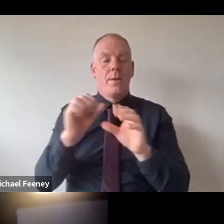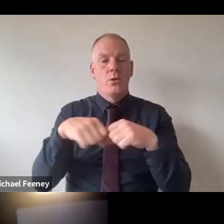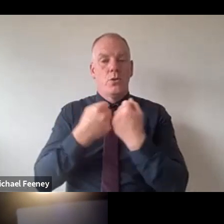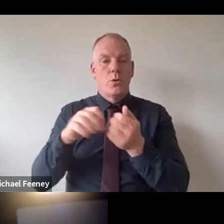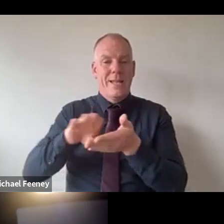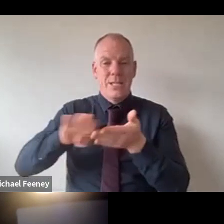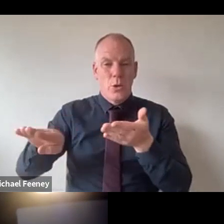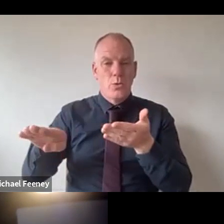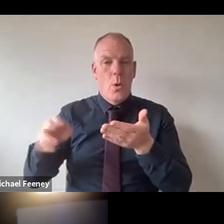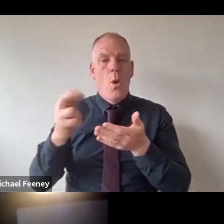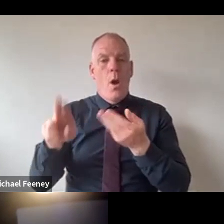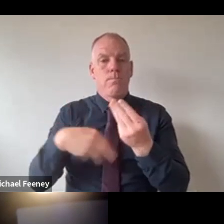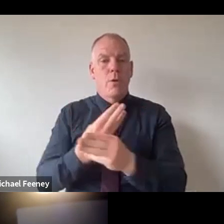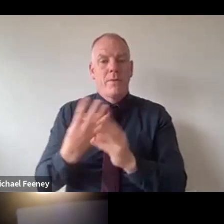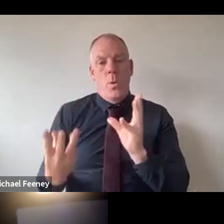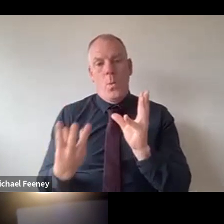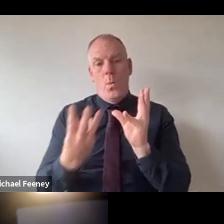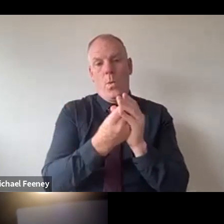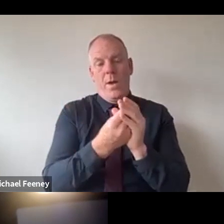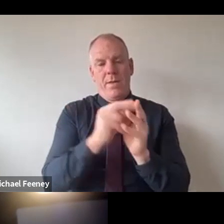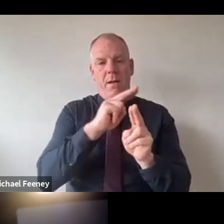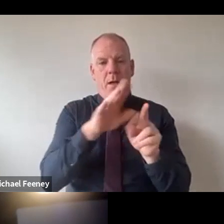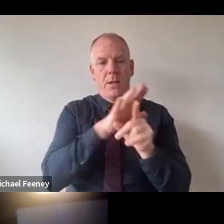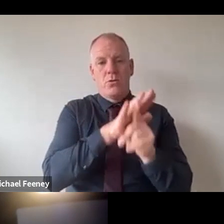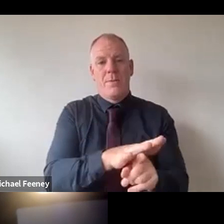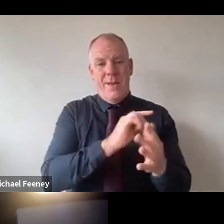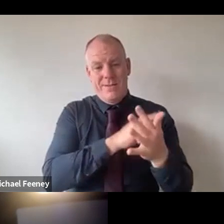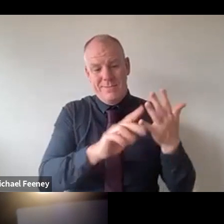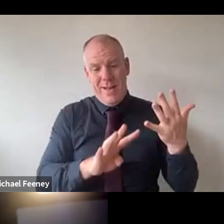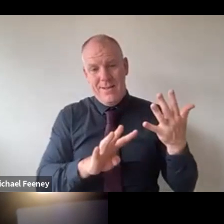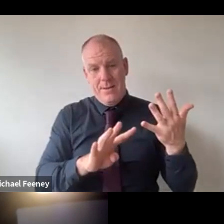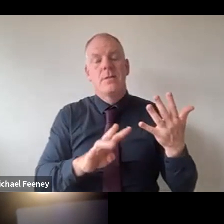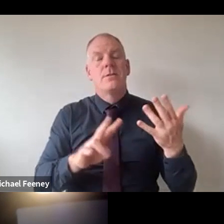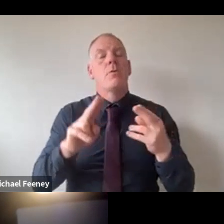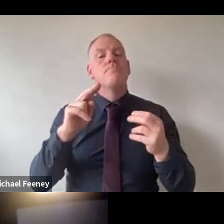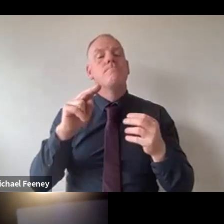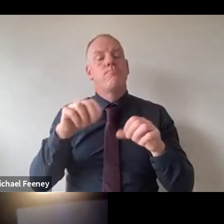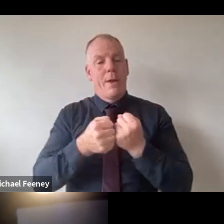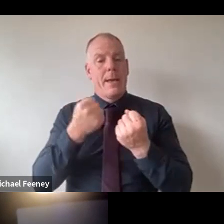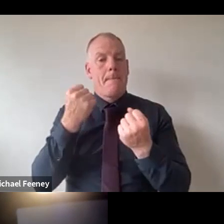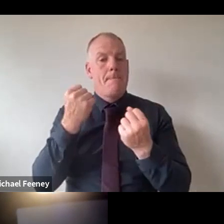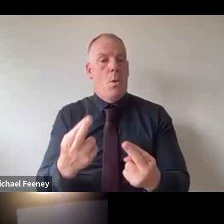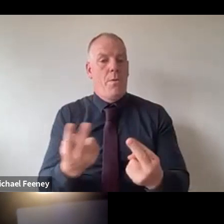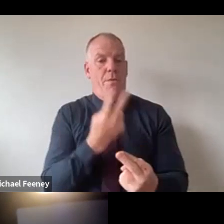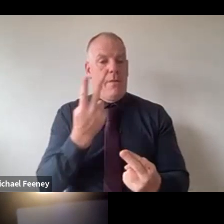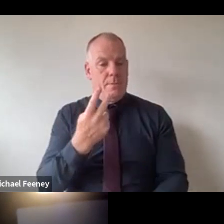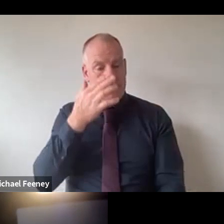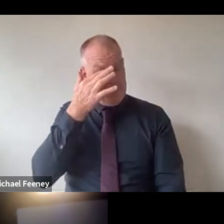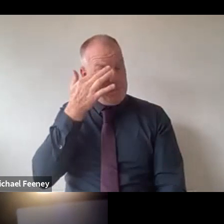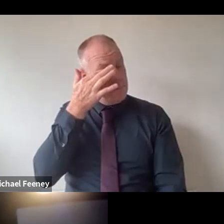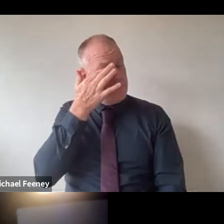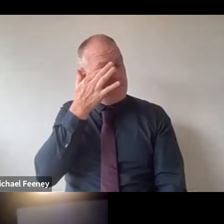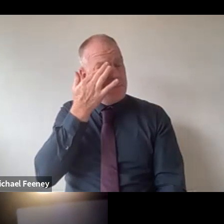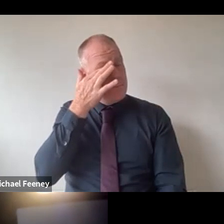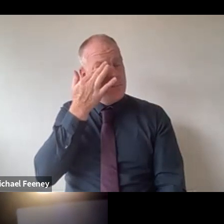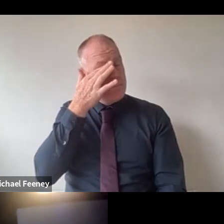and poverty, together with the non-discrimination article. So it was a violation of both. Moving on to the European